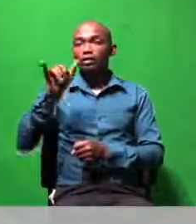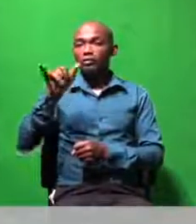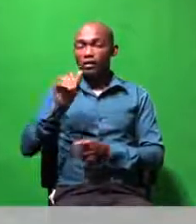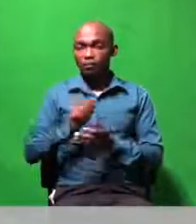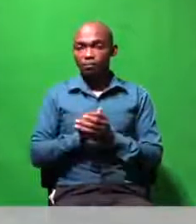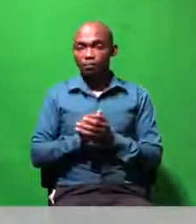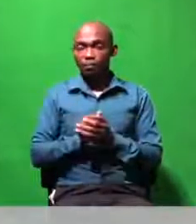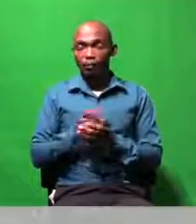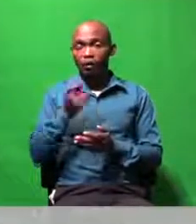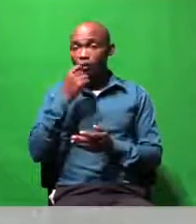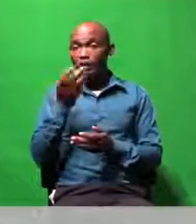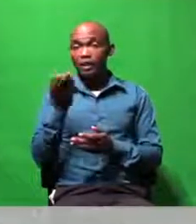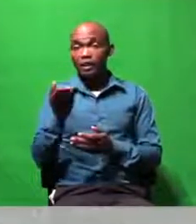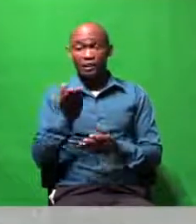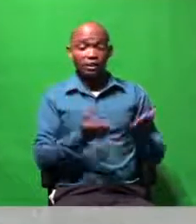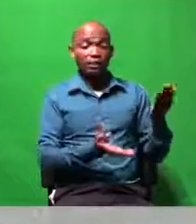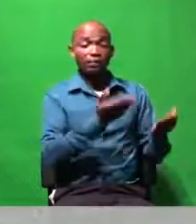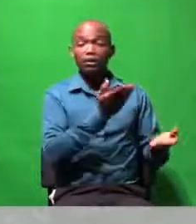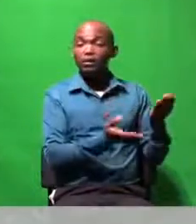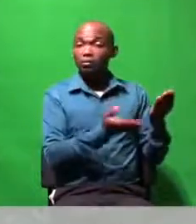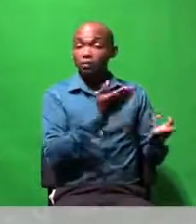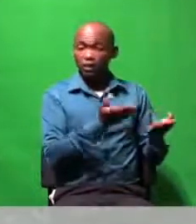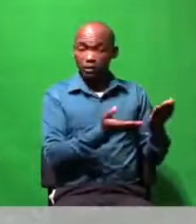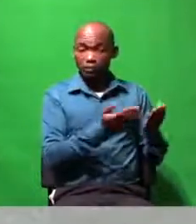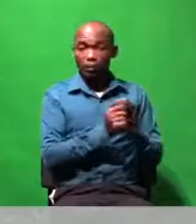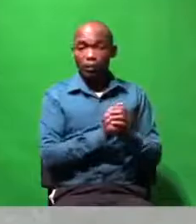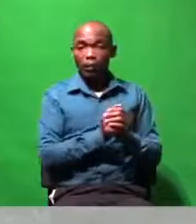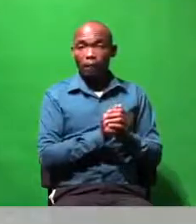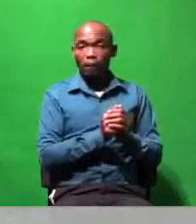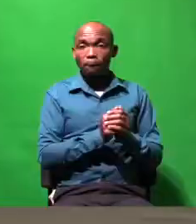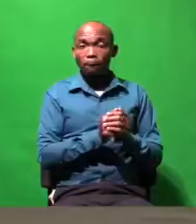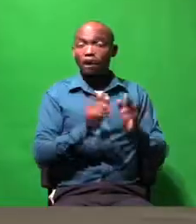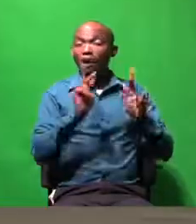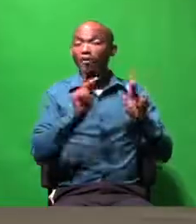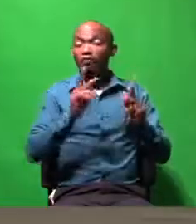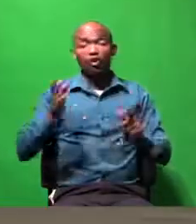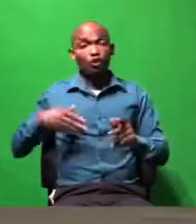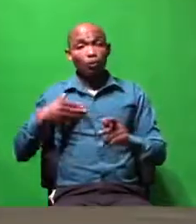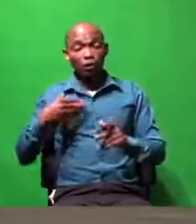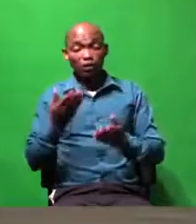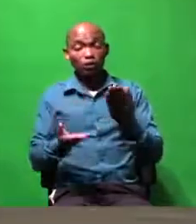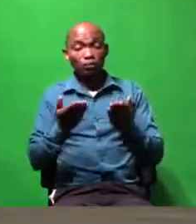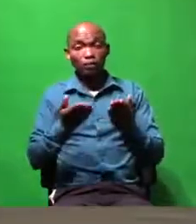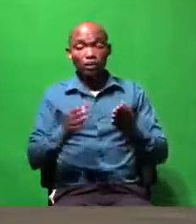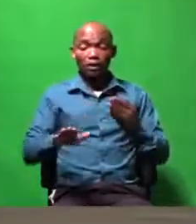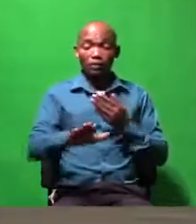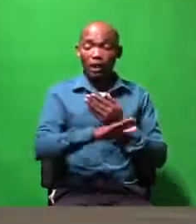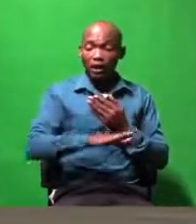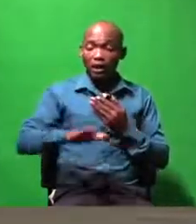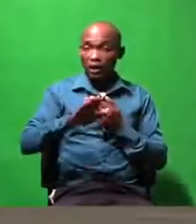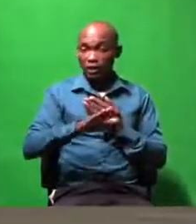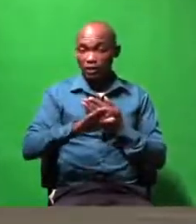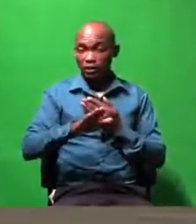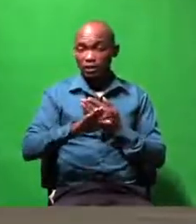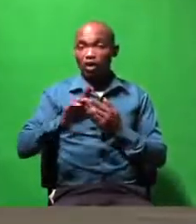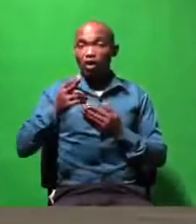we say survey is a measurement, my student. If we want to measure the land or to measure the horizontal, or we can say is